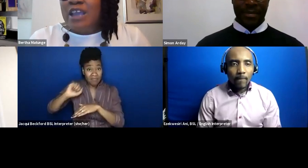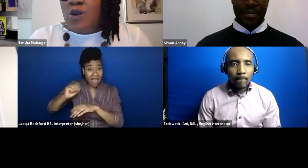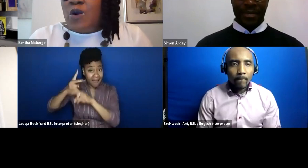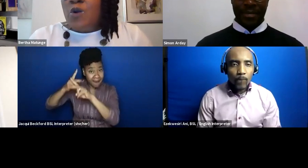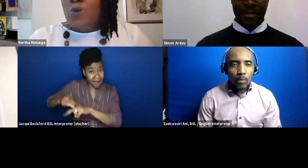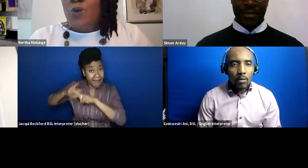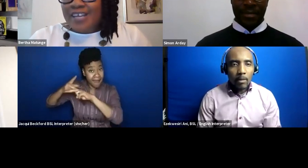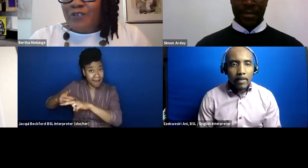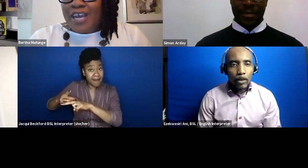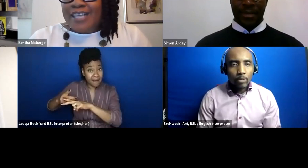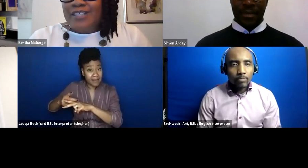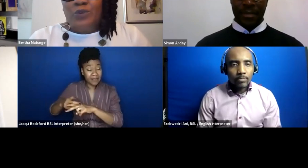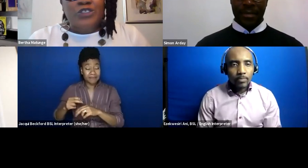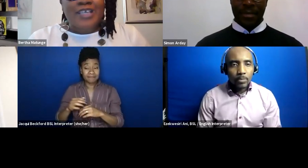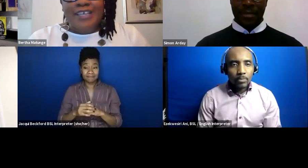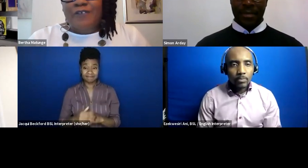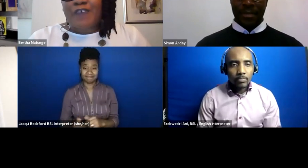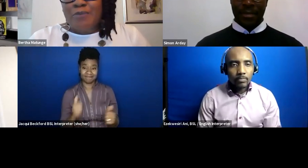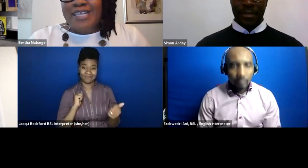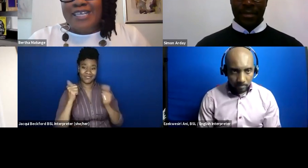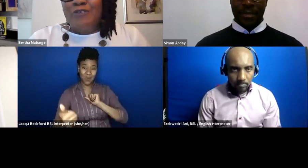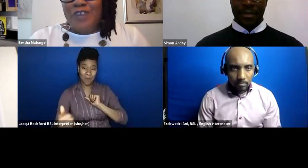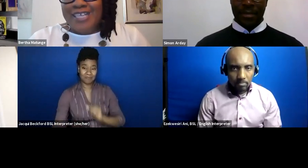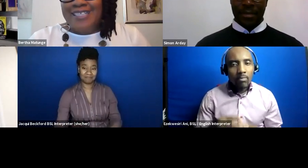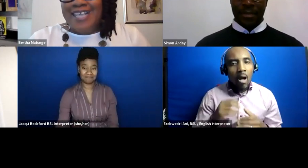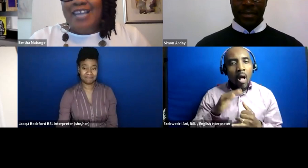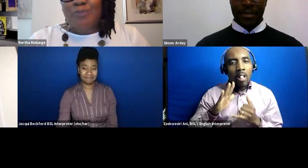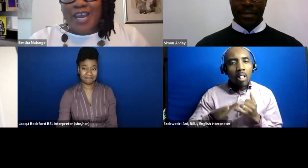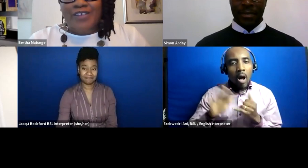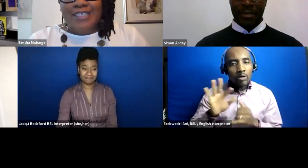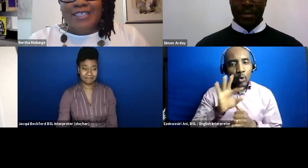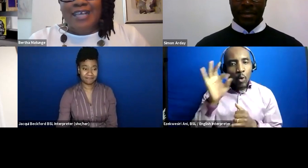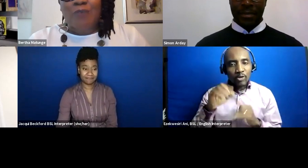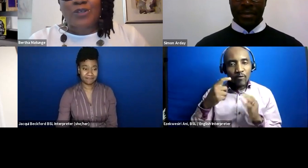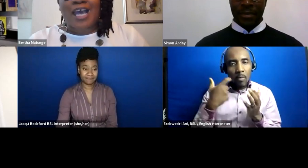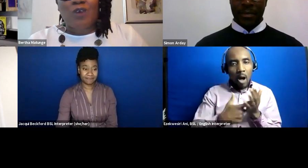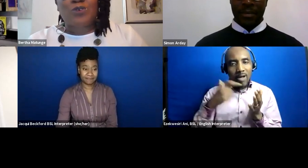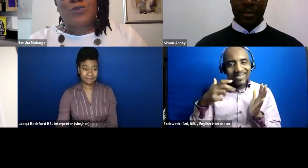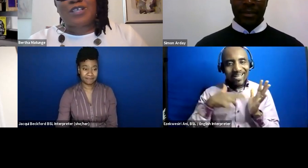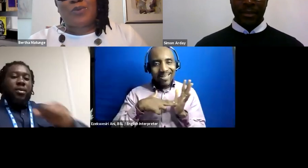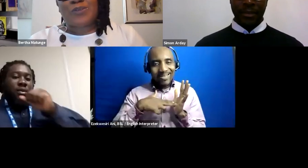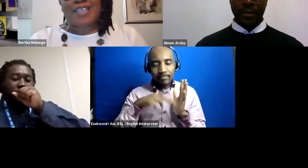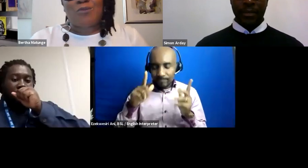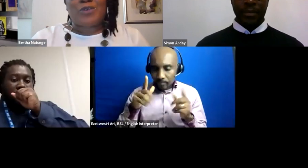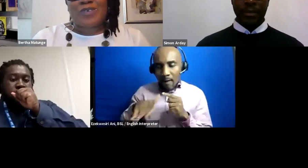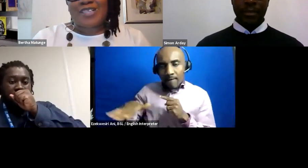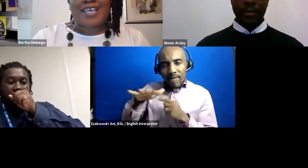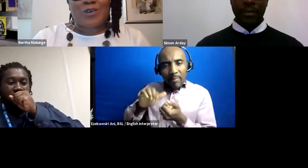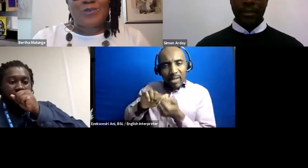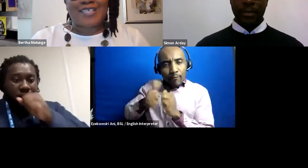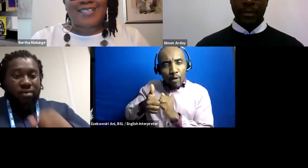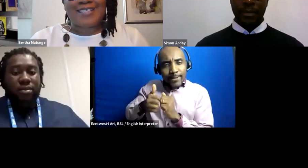says, what advice would you give family, friends, and parents about how to support someone